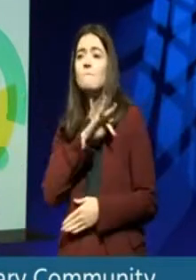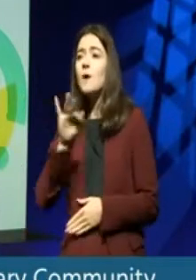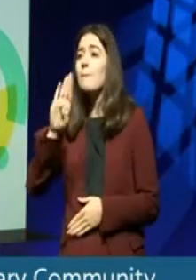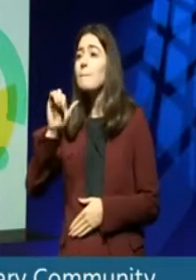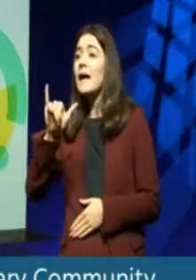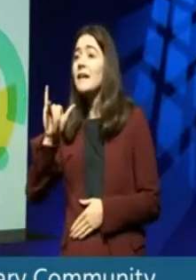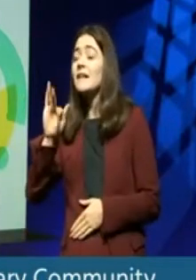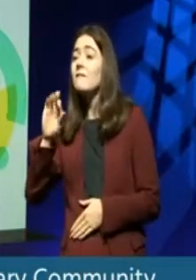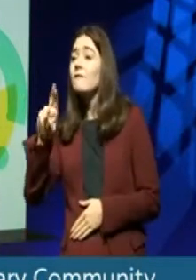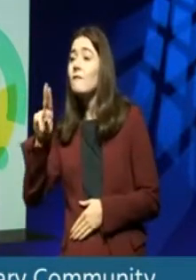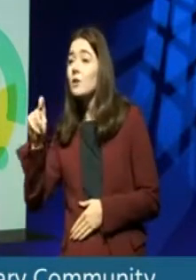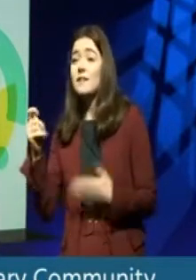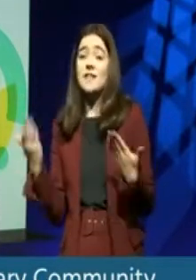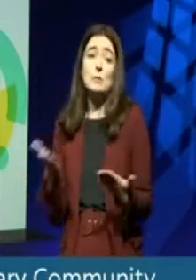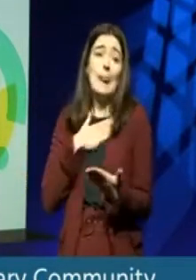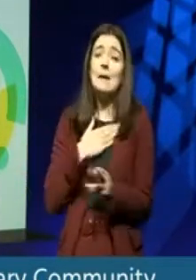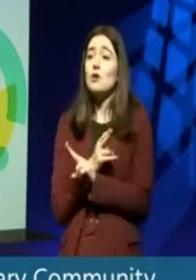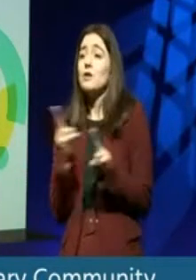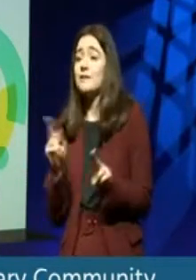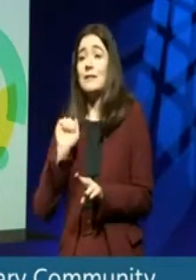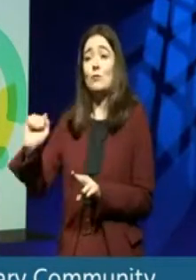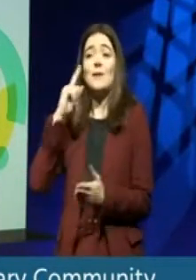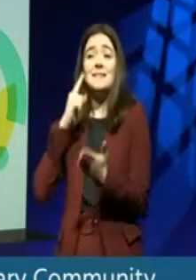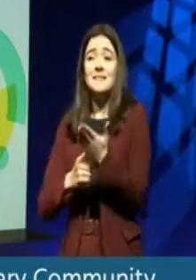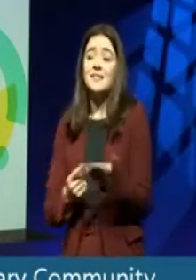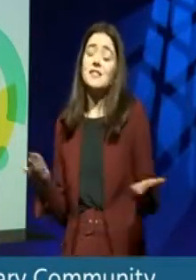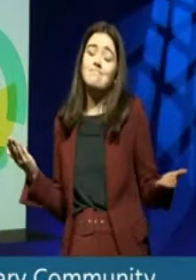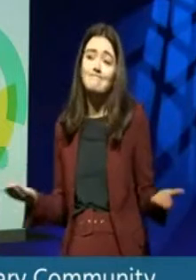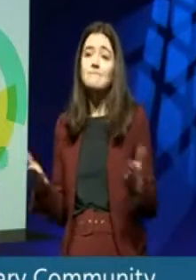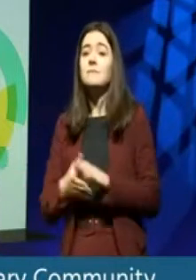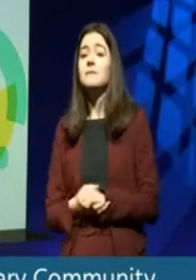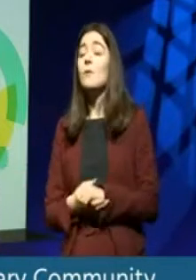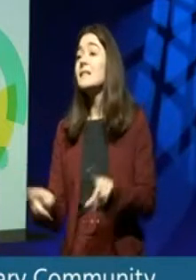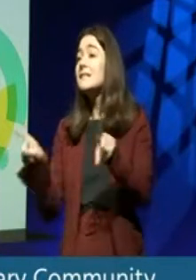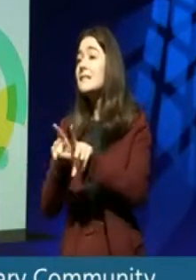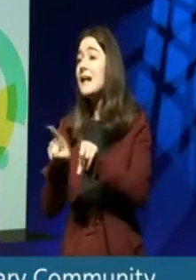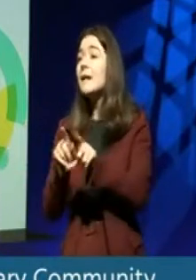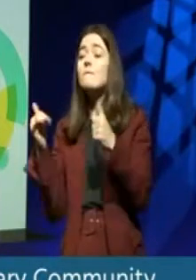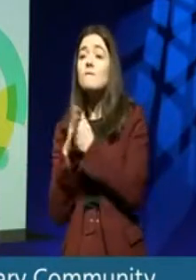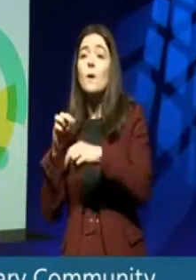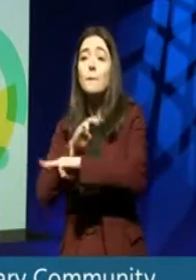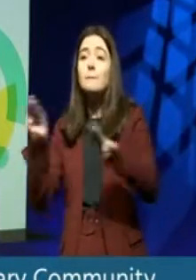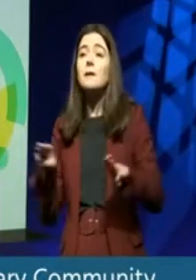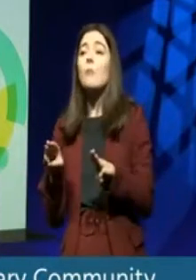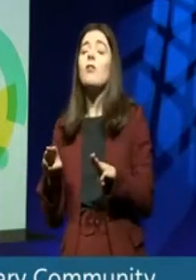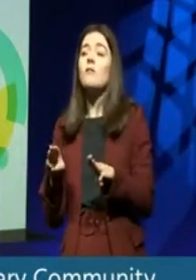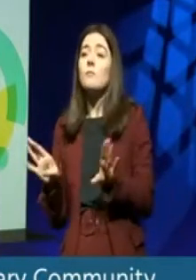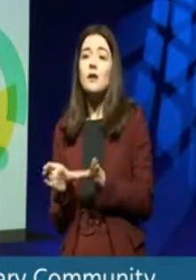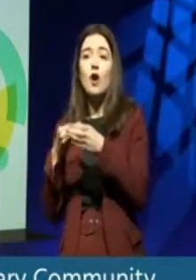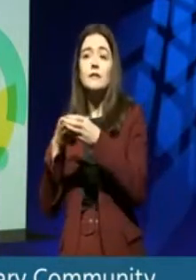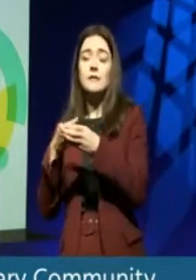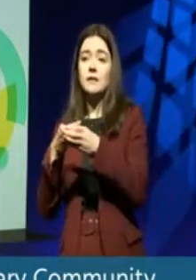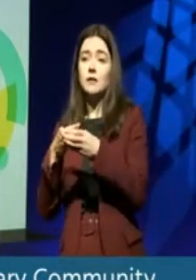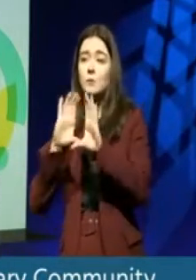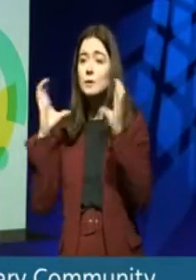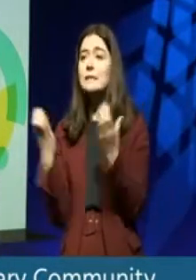And you can lump me or like me, that's your choice, do you know what I mean? And it's the same for people from minority, and that drives me,